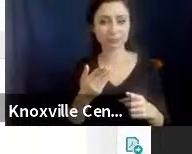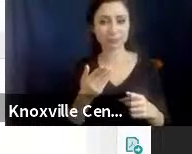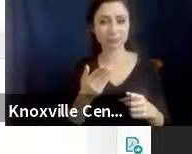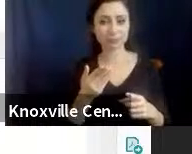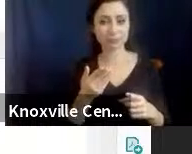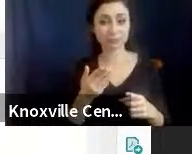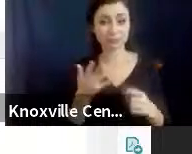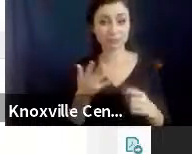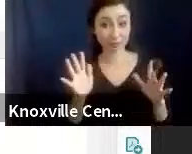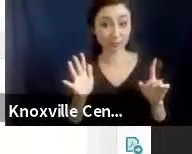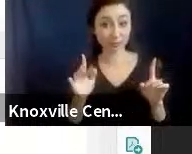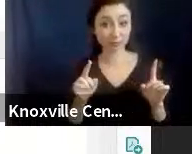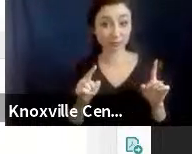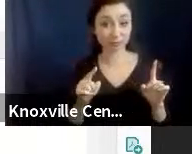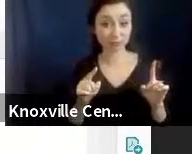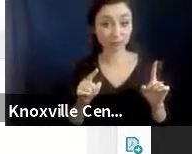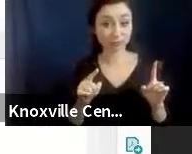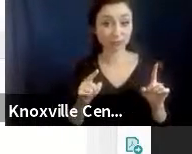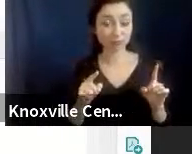Is that it?